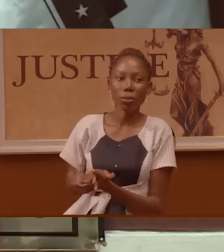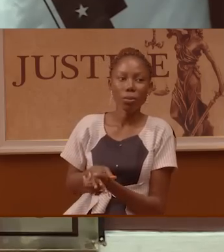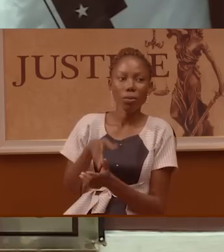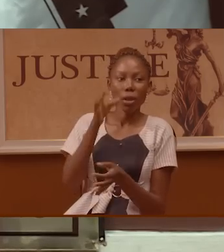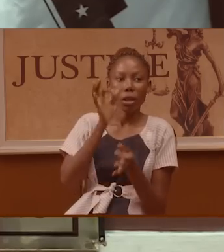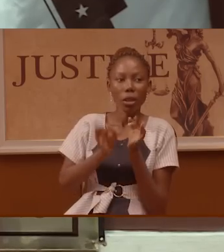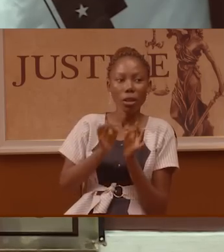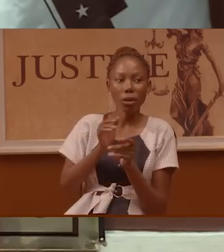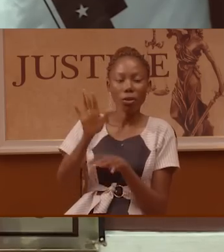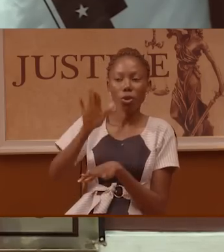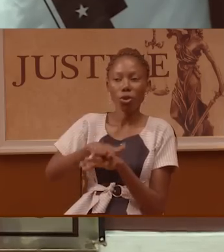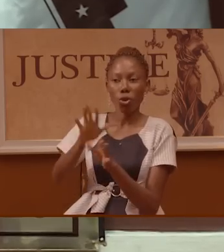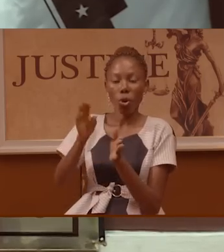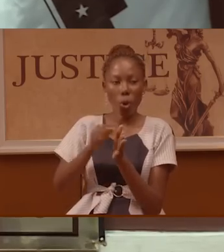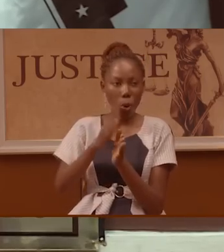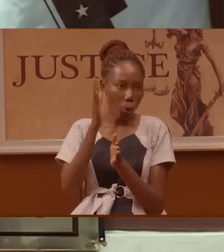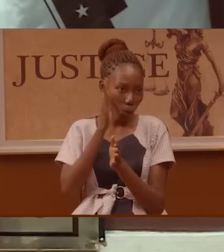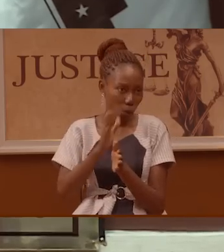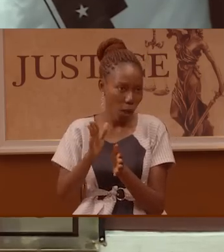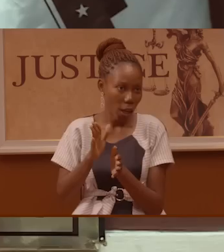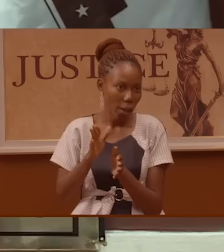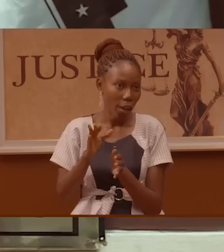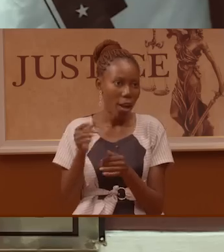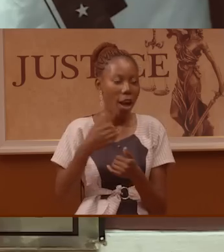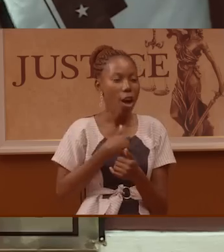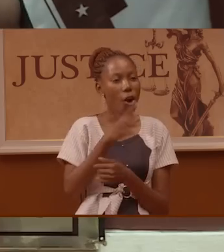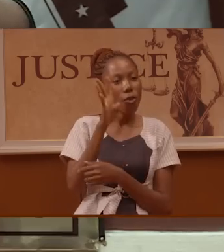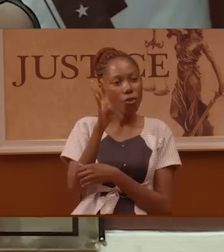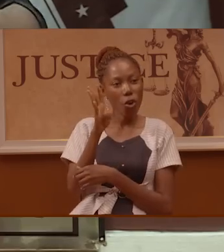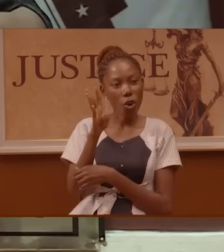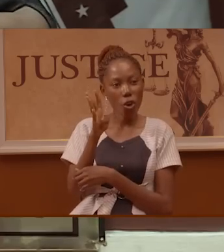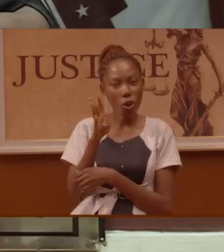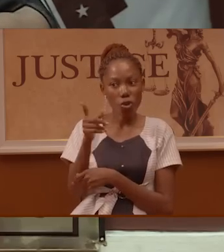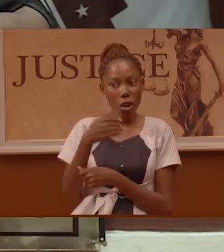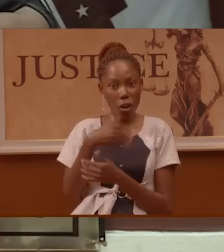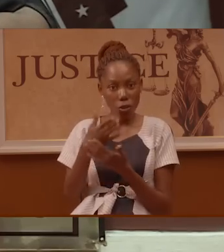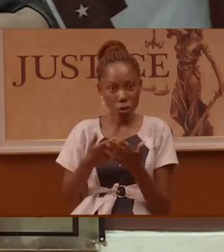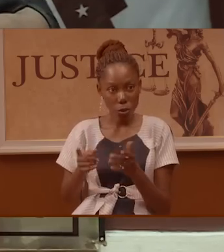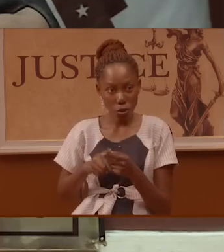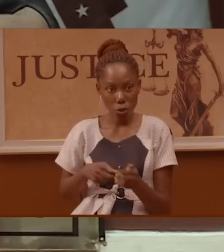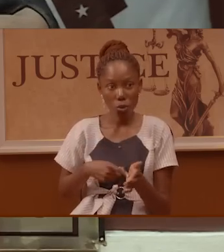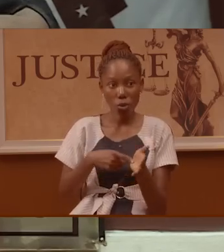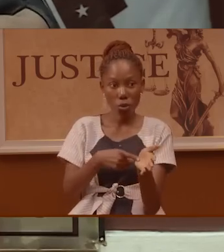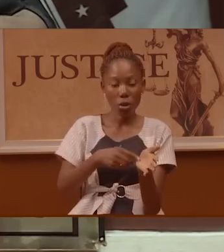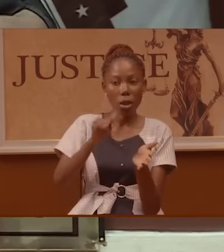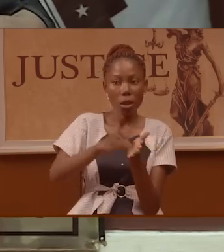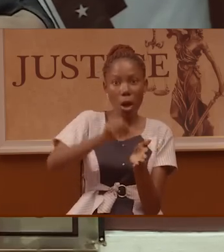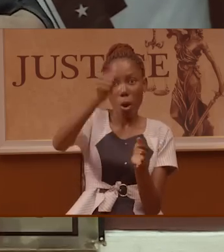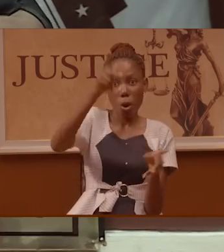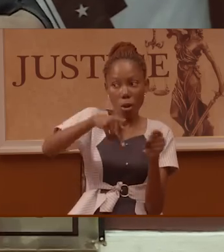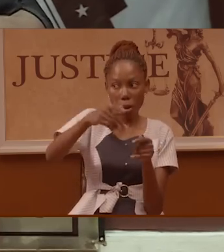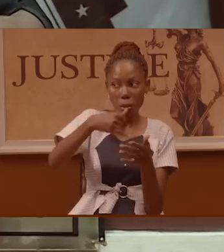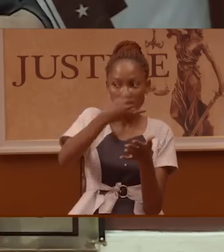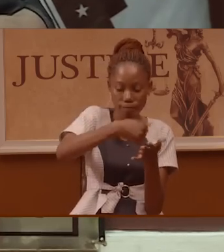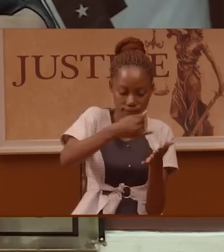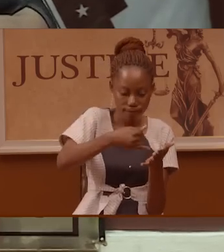If on your own wing, there are four of you, unless you have something to show to say, the others, they